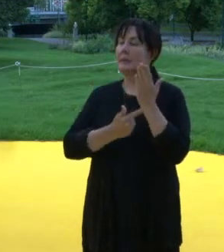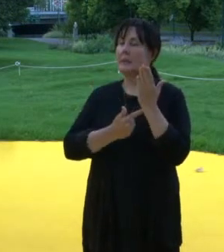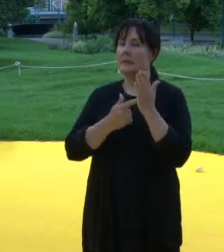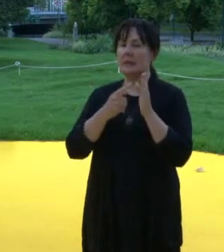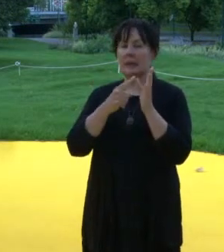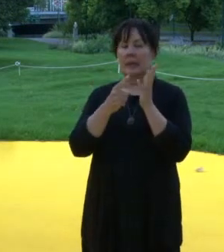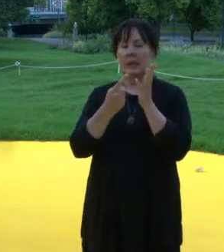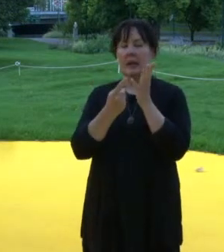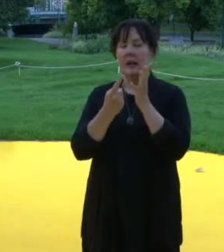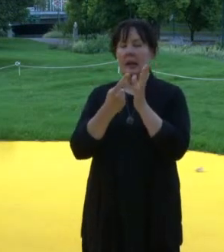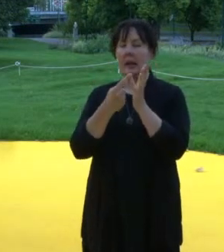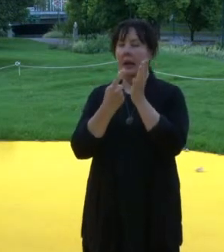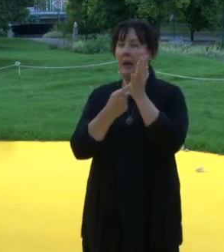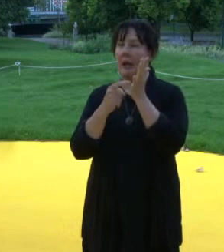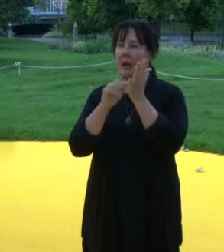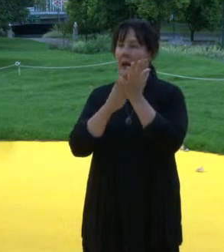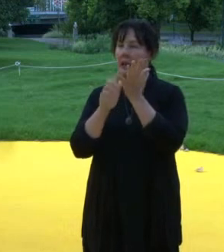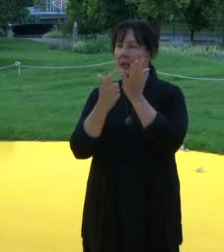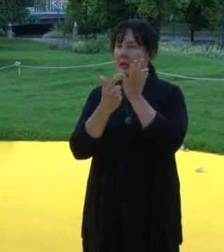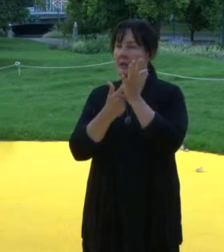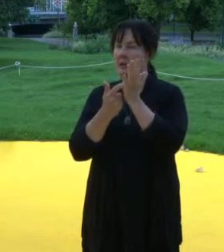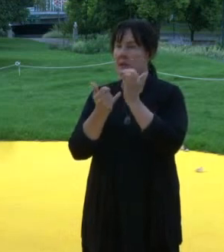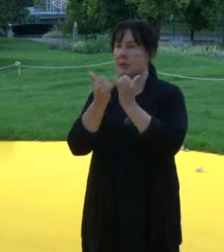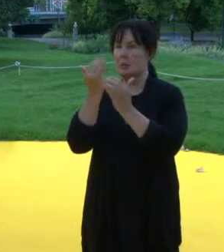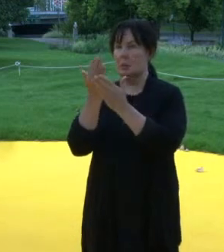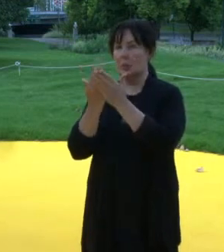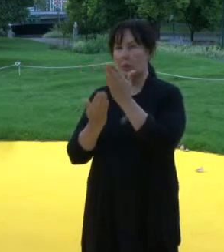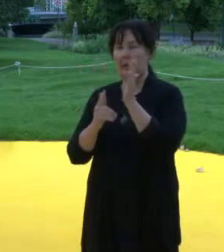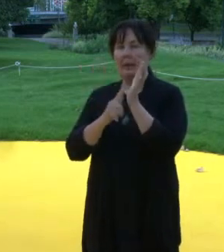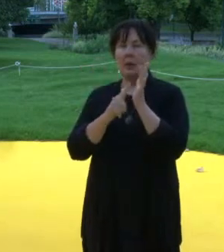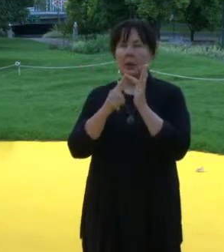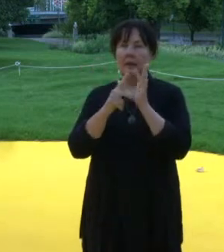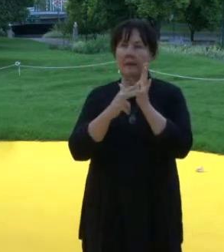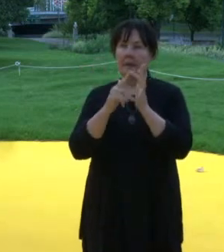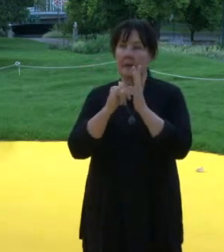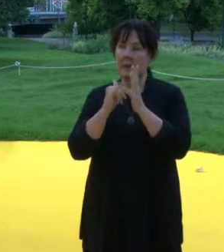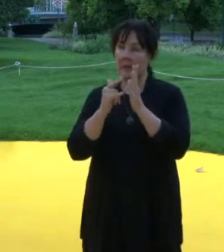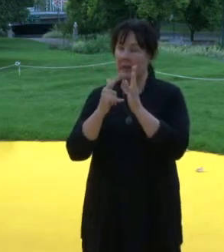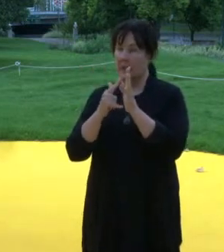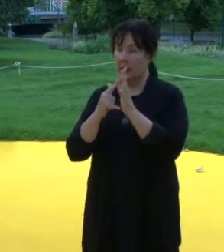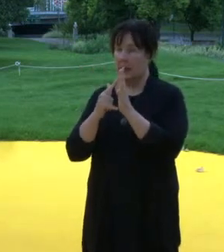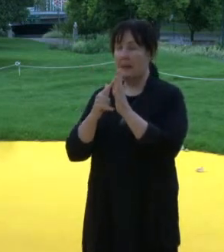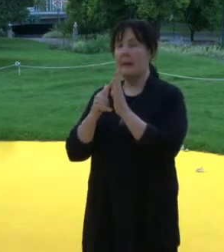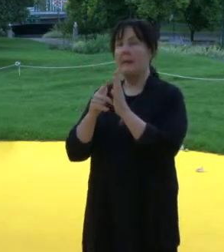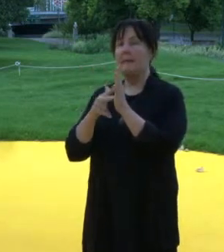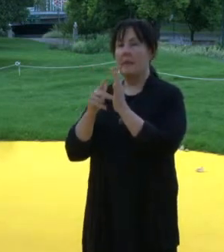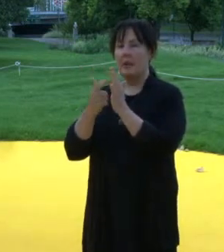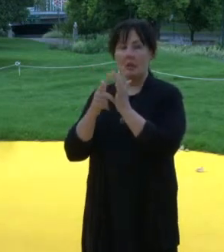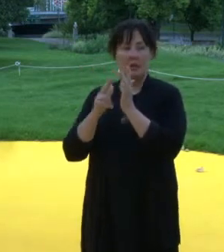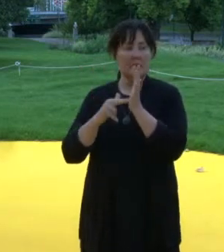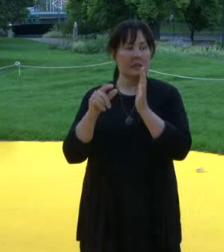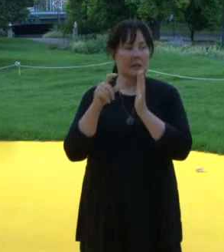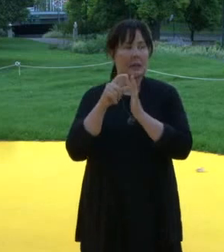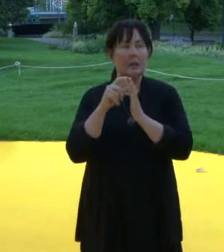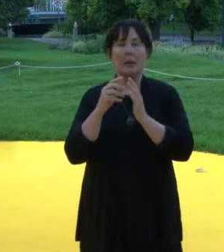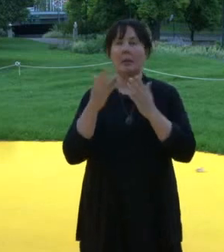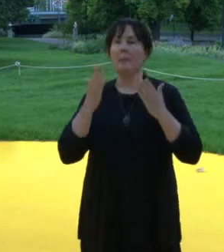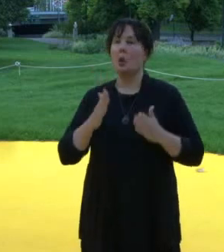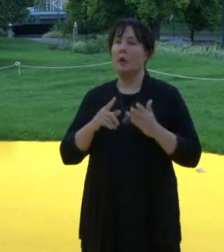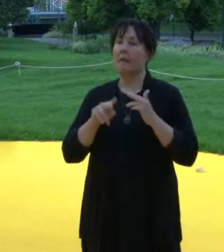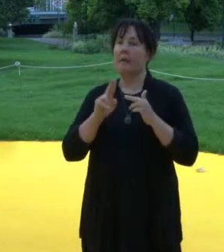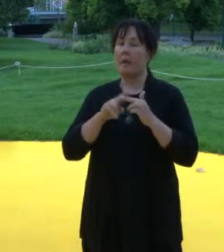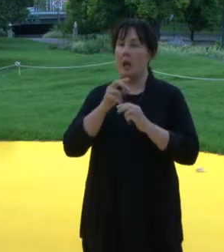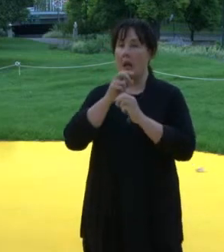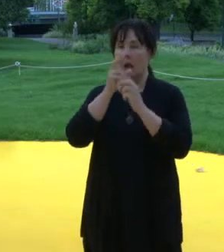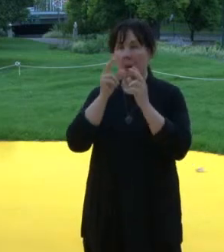Story by Larissa Behrendt, published by University of Queensland Press. Bodies of Light by Jennifer Down, published